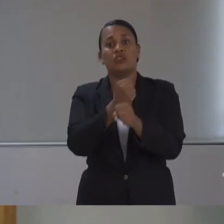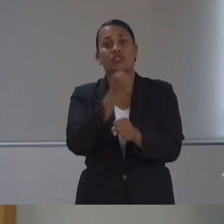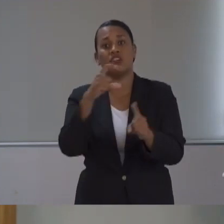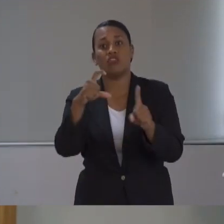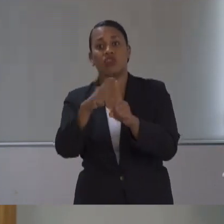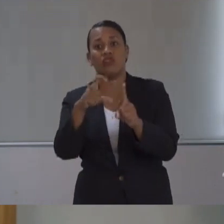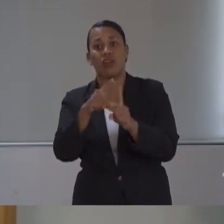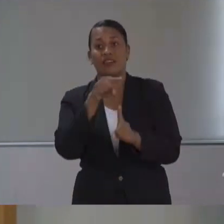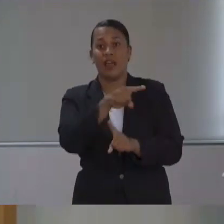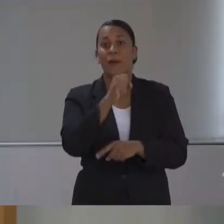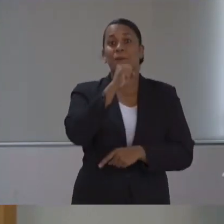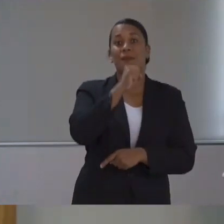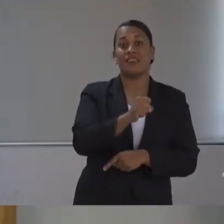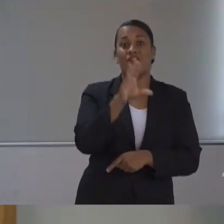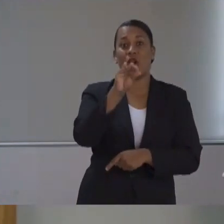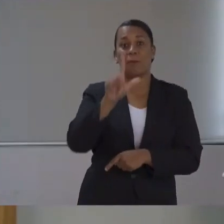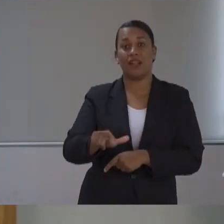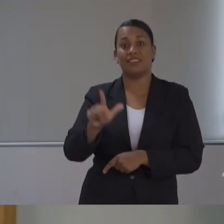Lambasa who traveled from India.